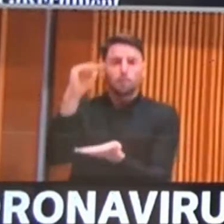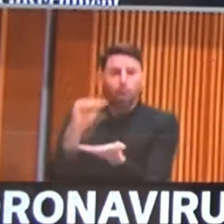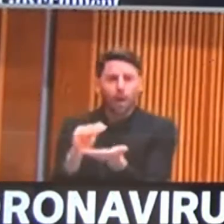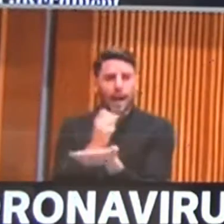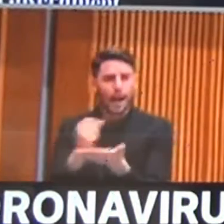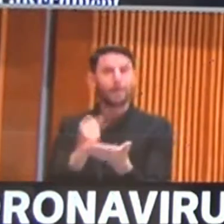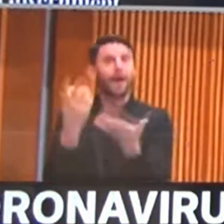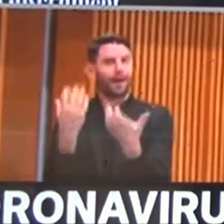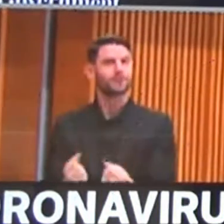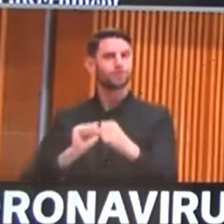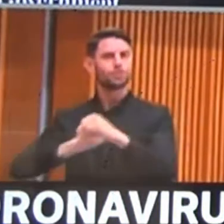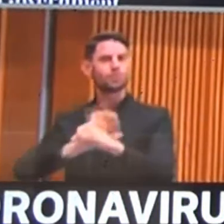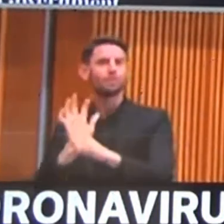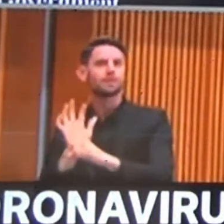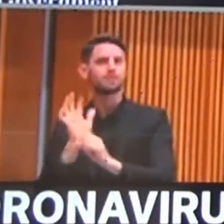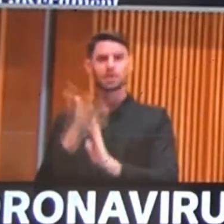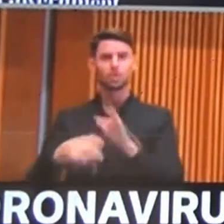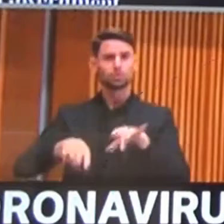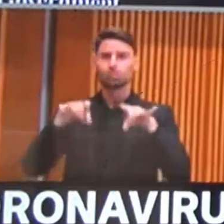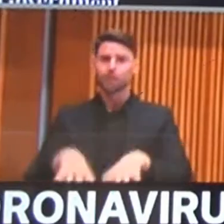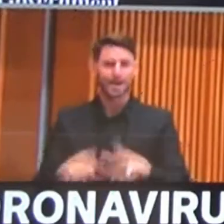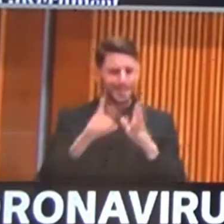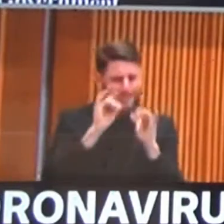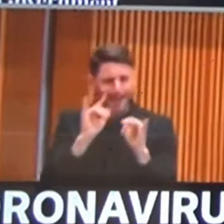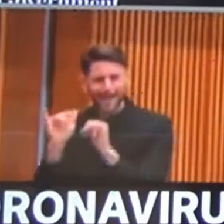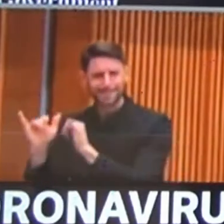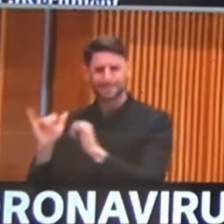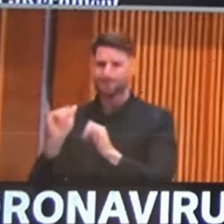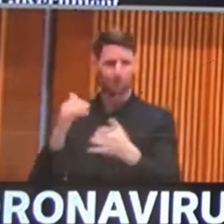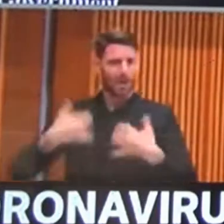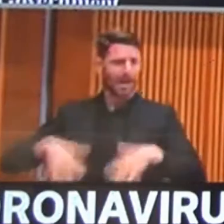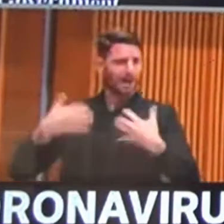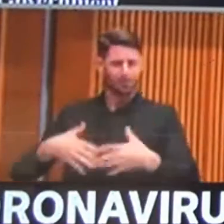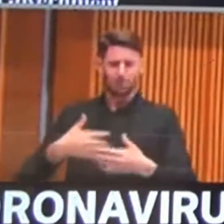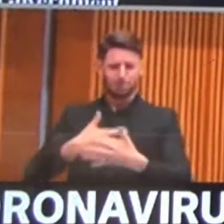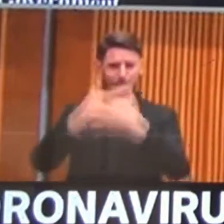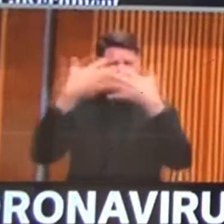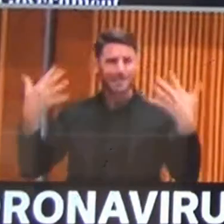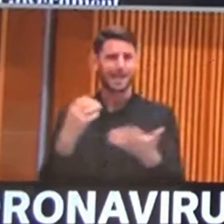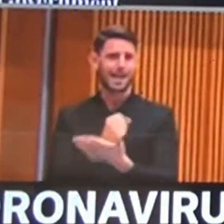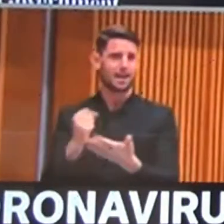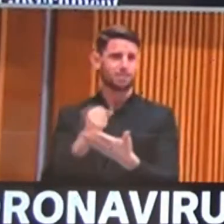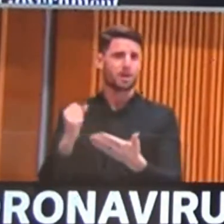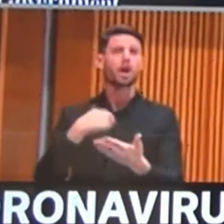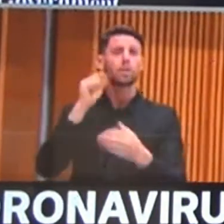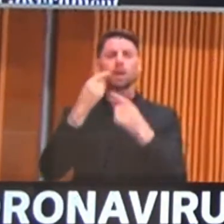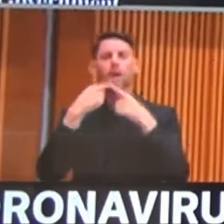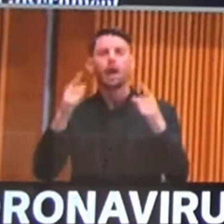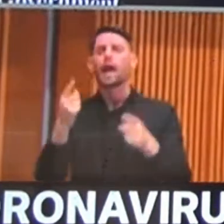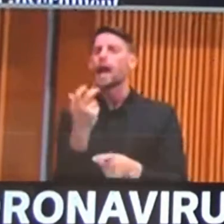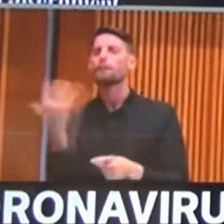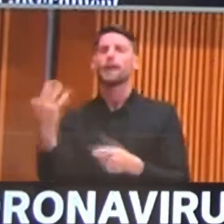testing and continuing to test widely and broadly. Updated figures will be available later today.